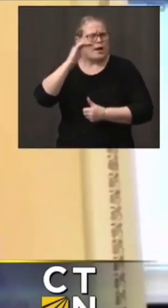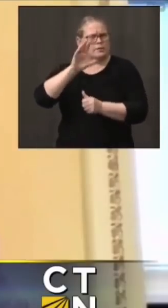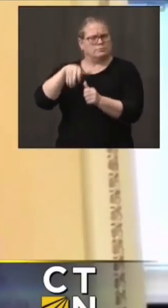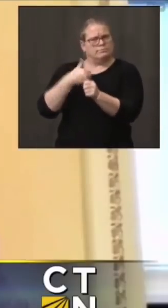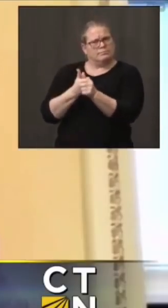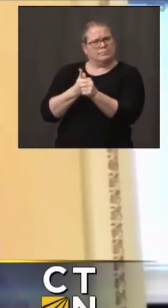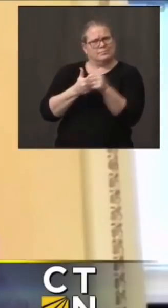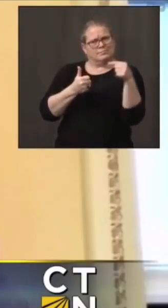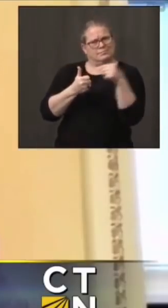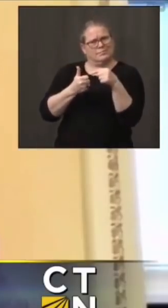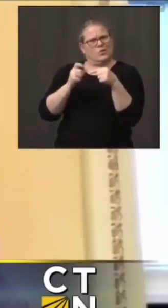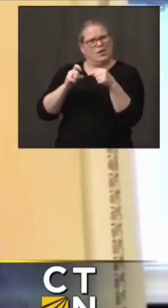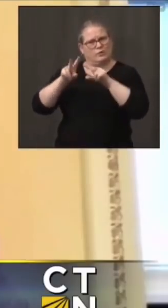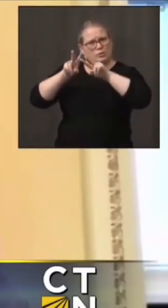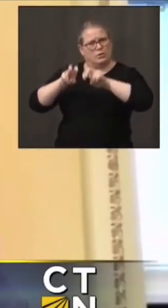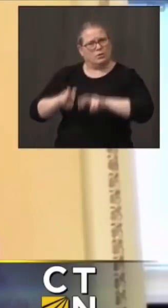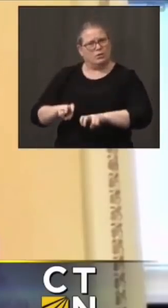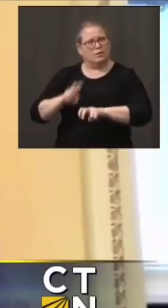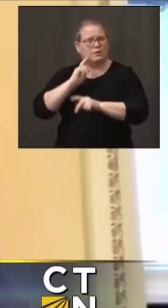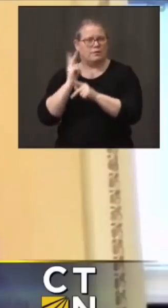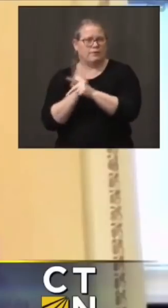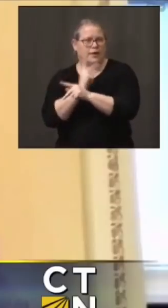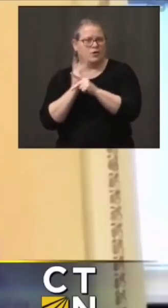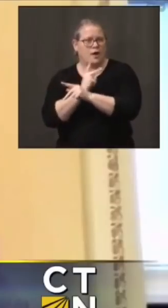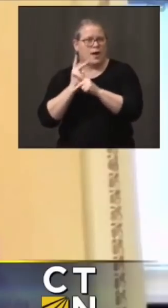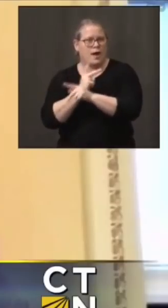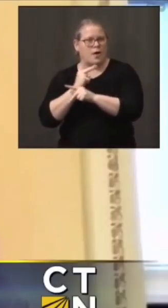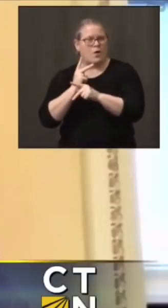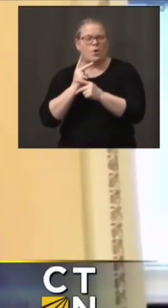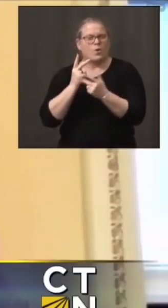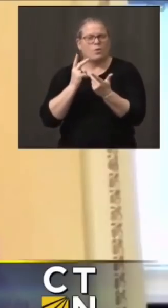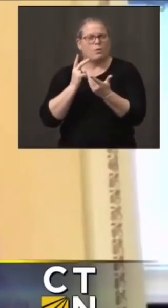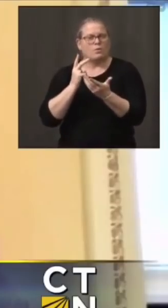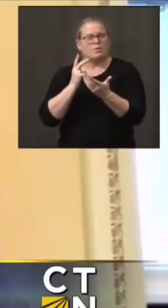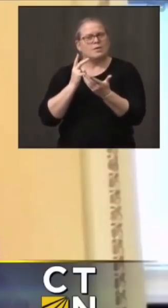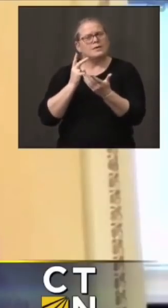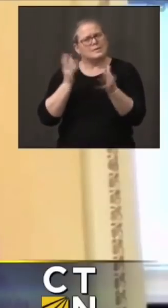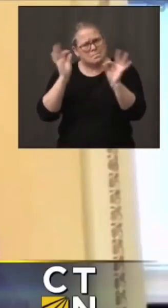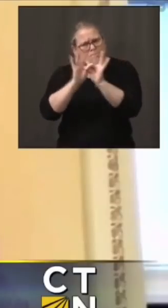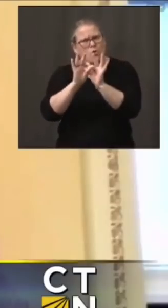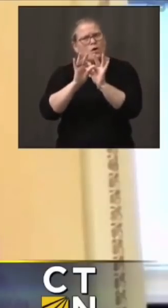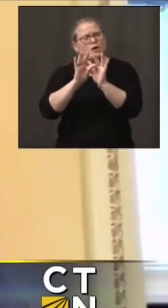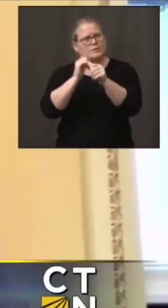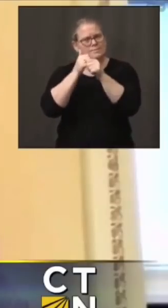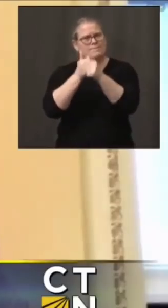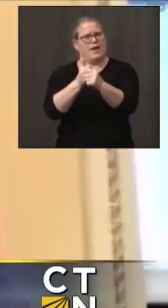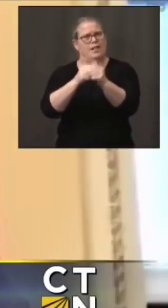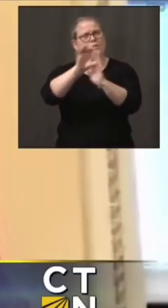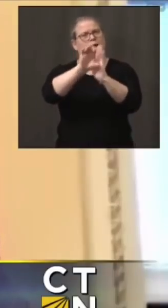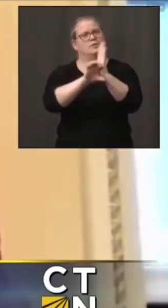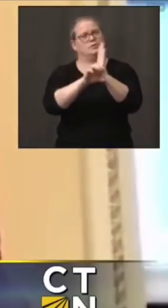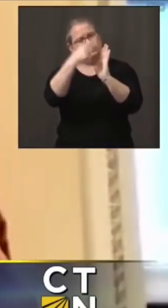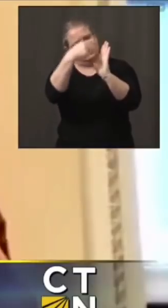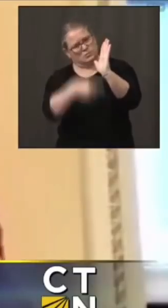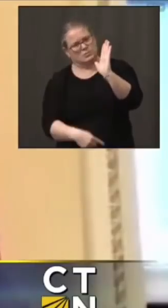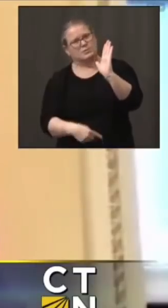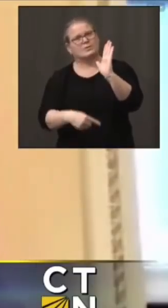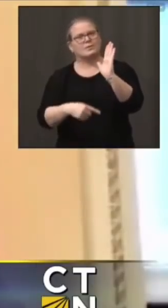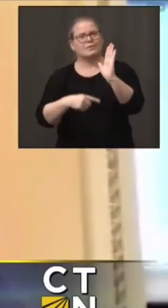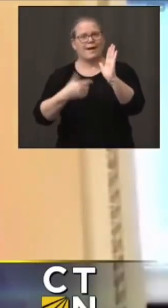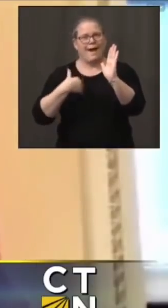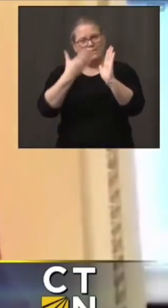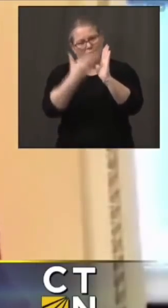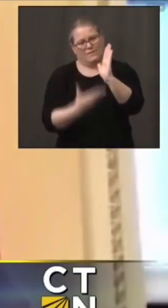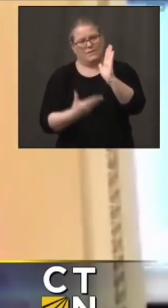look at it in terms of our democracy. And the governor has heard me say this, and certainly I believe Josh and